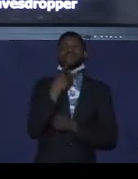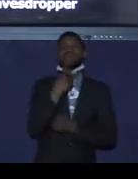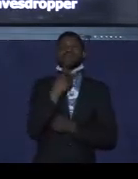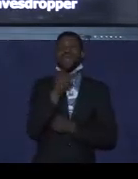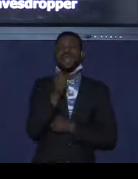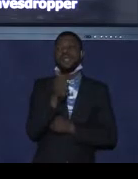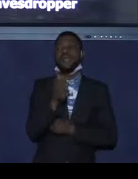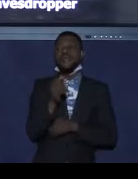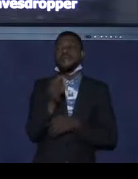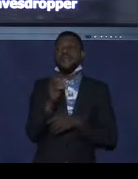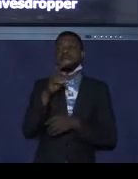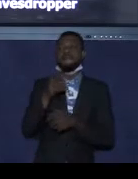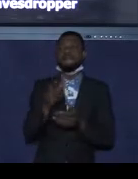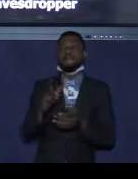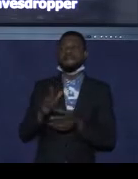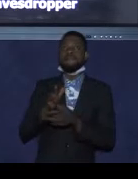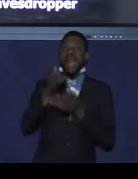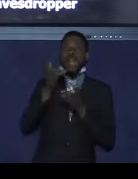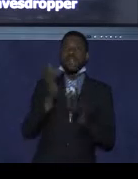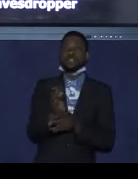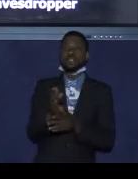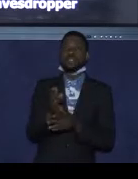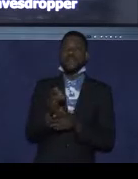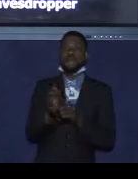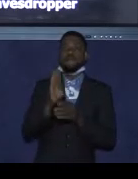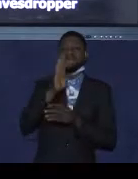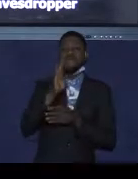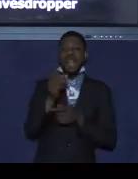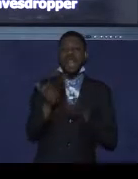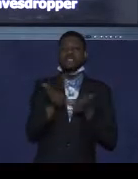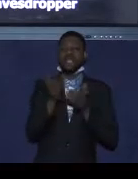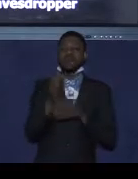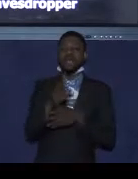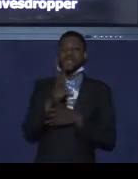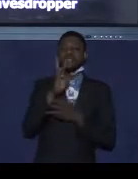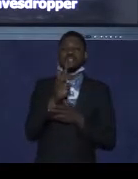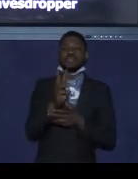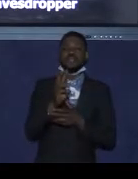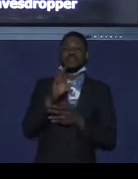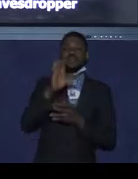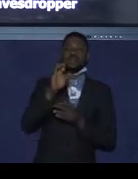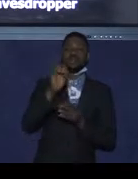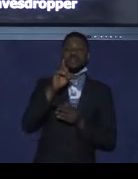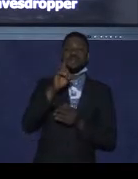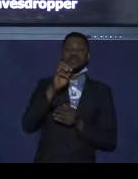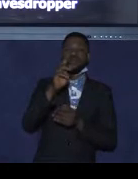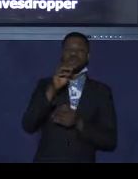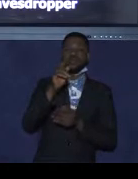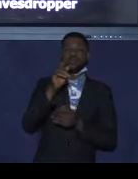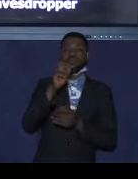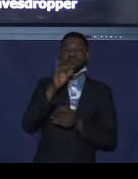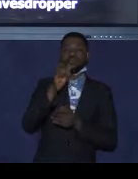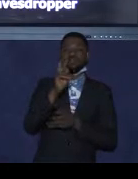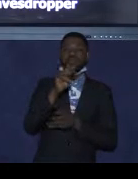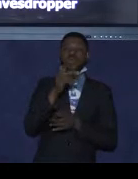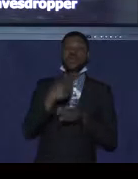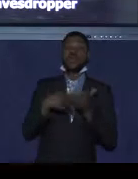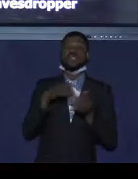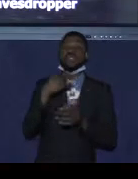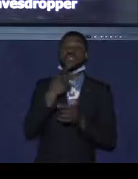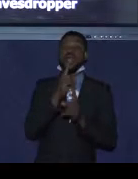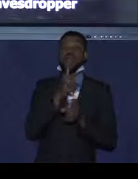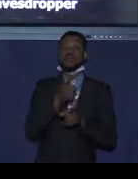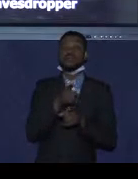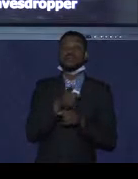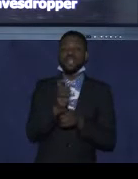called A, pilot, B, driver, C, coxswain. What is the